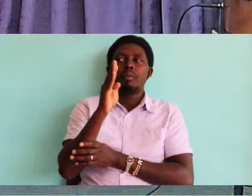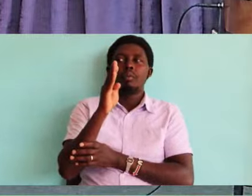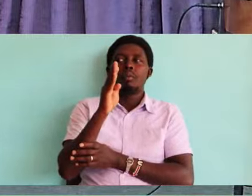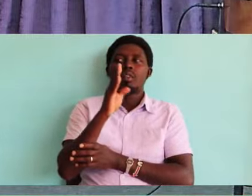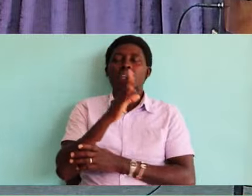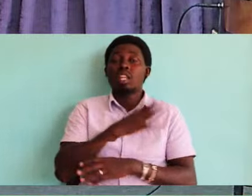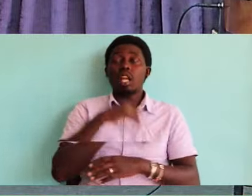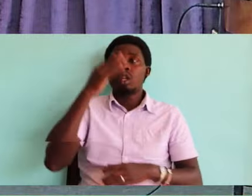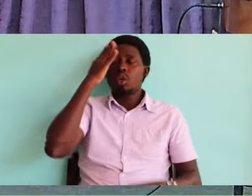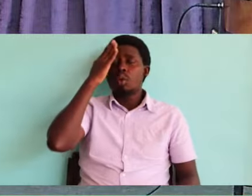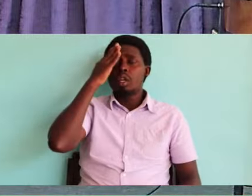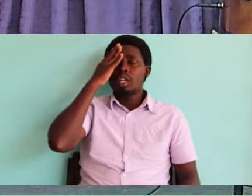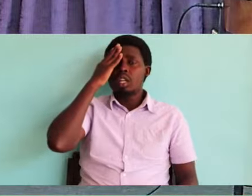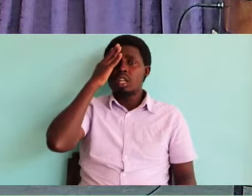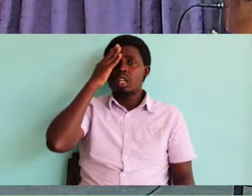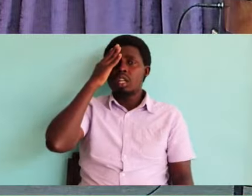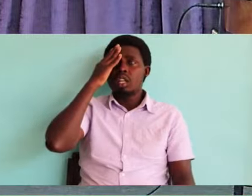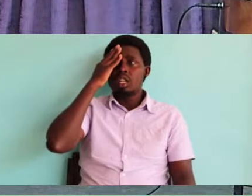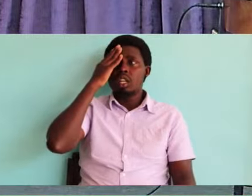knowing that